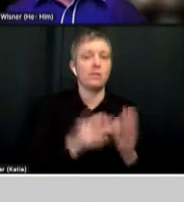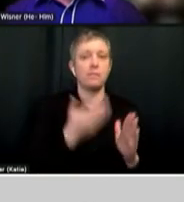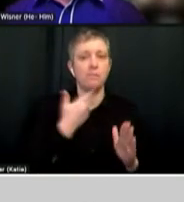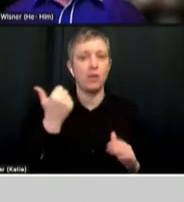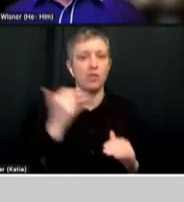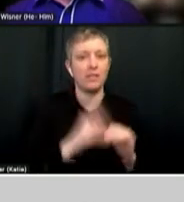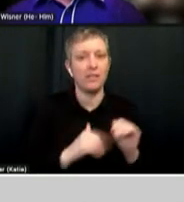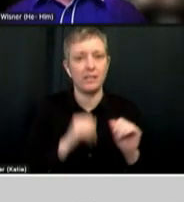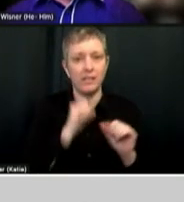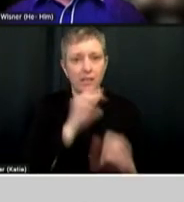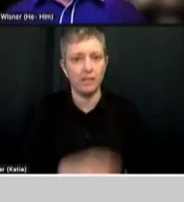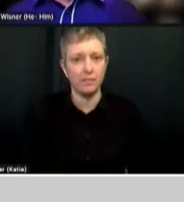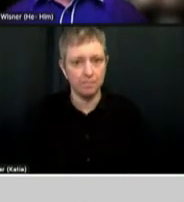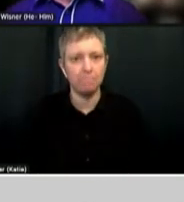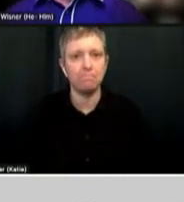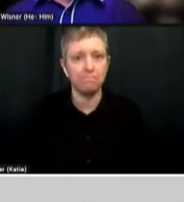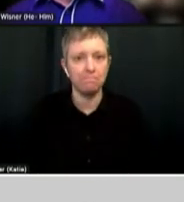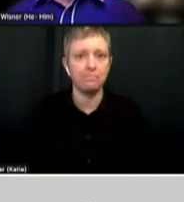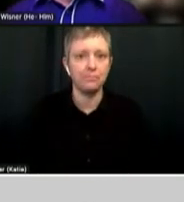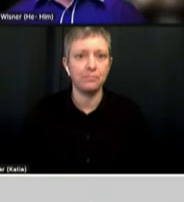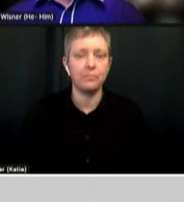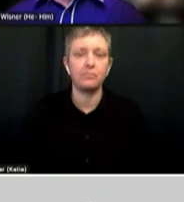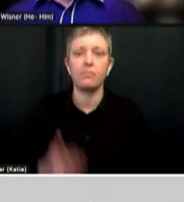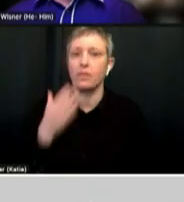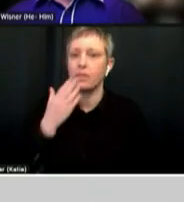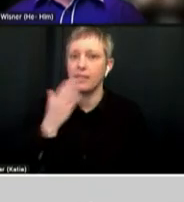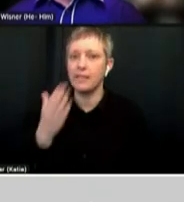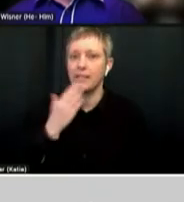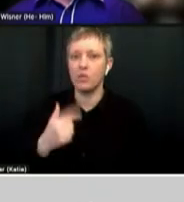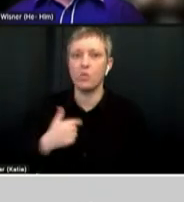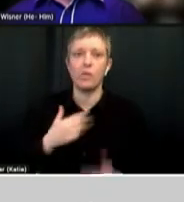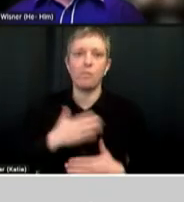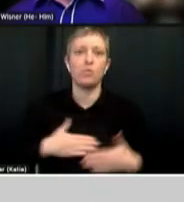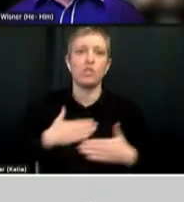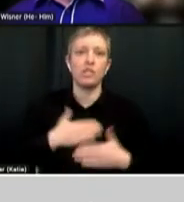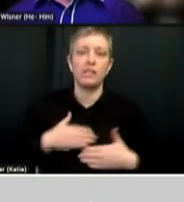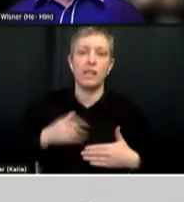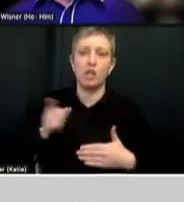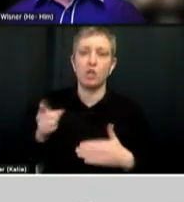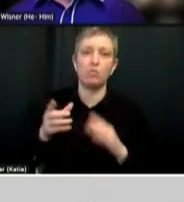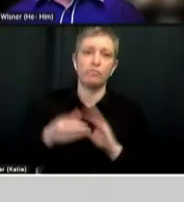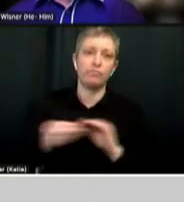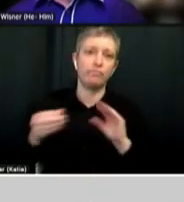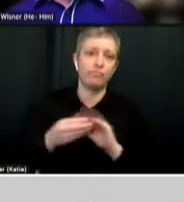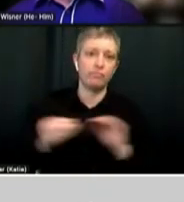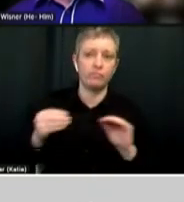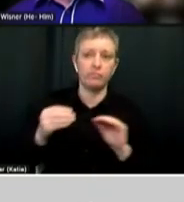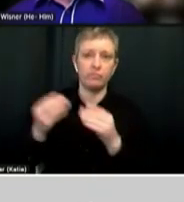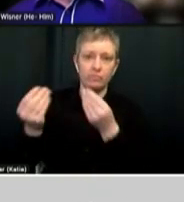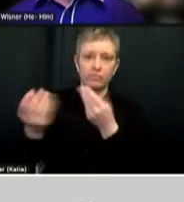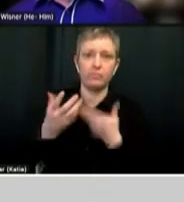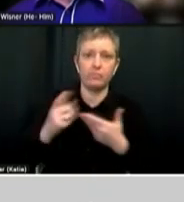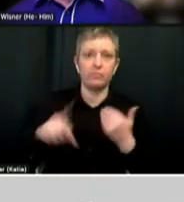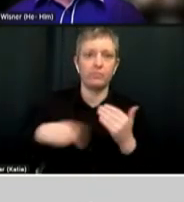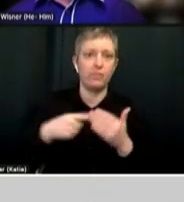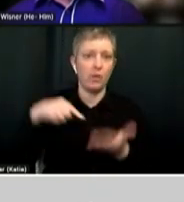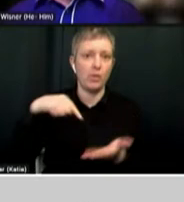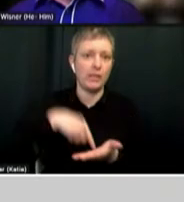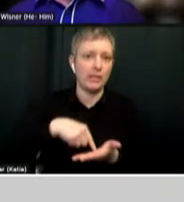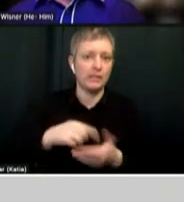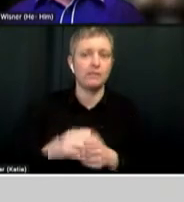Thank you. I really appreciate you telling us about this, telling us to follow the